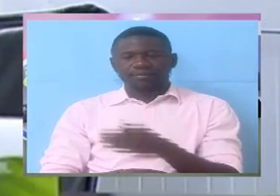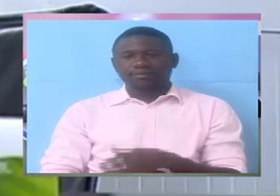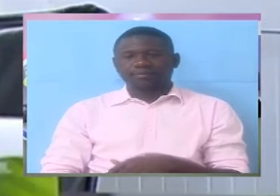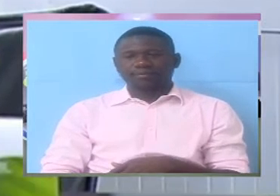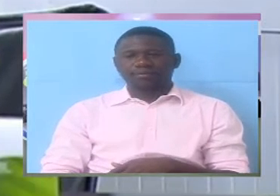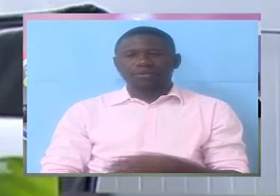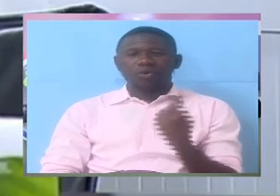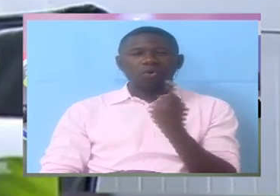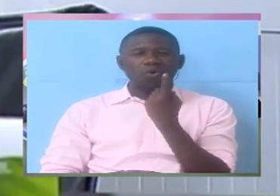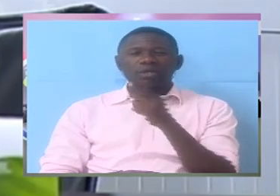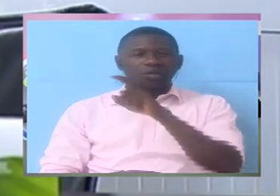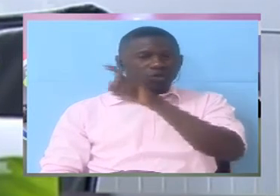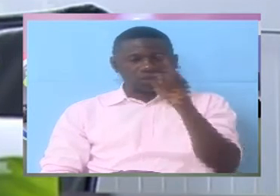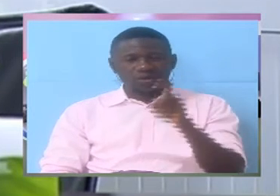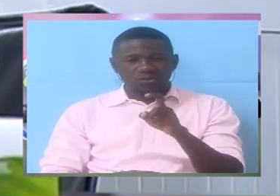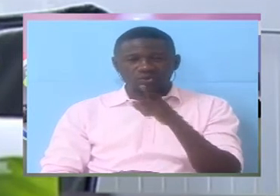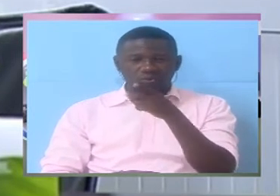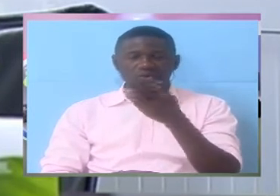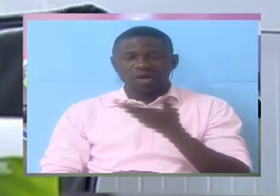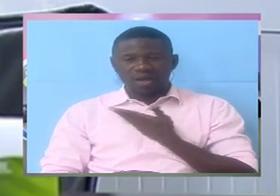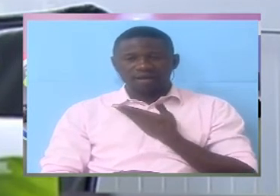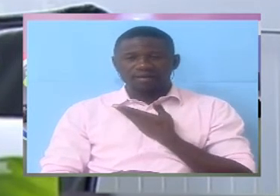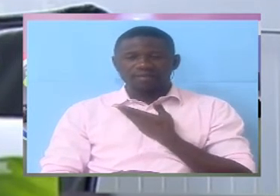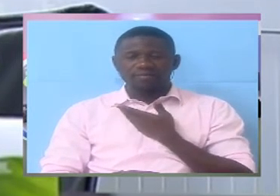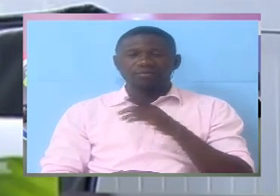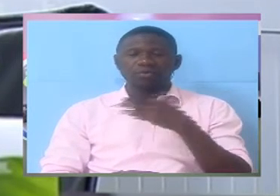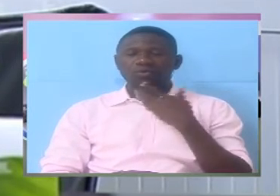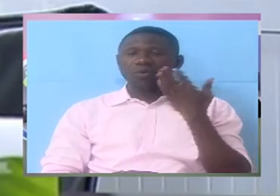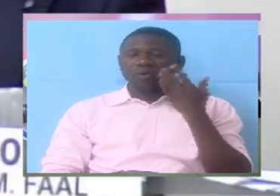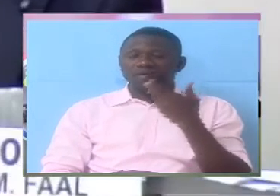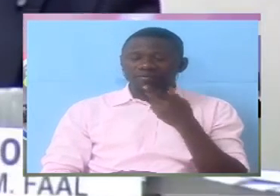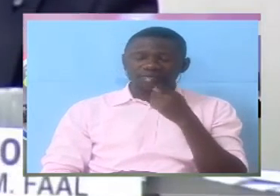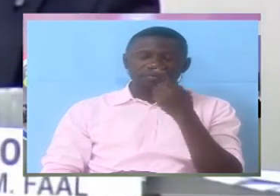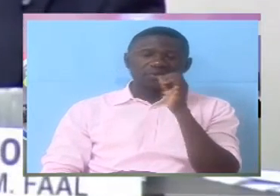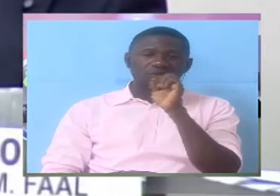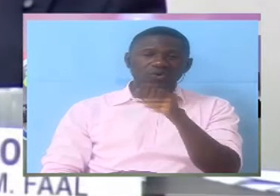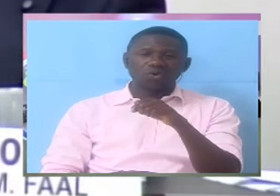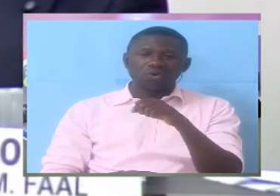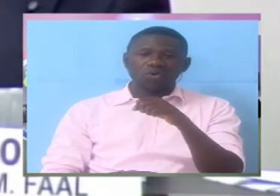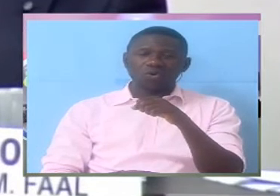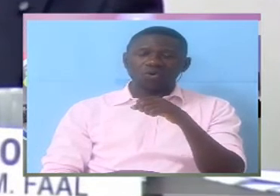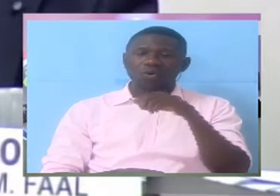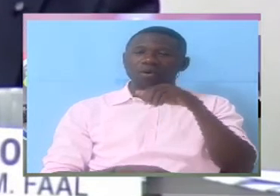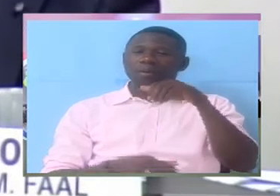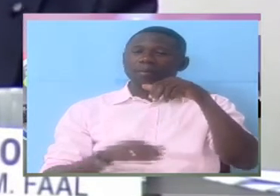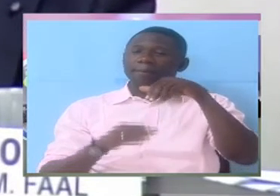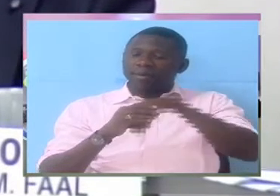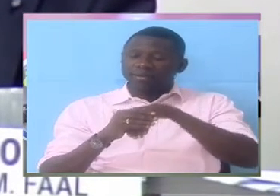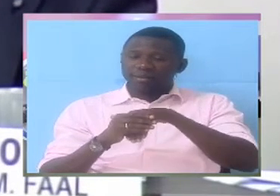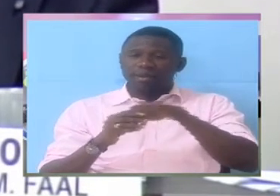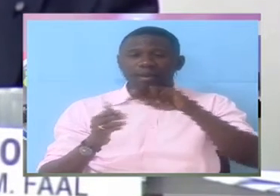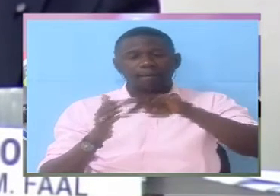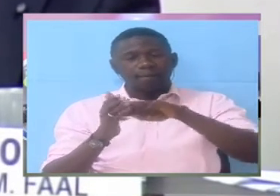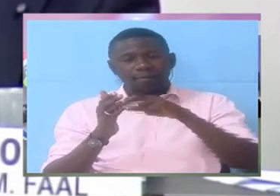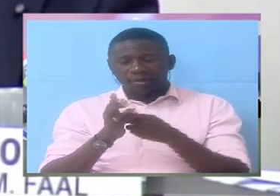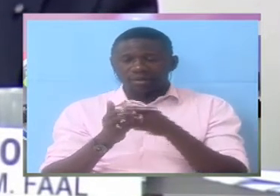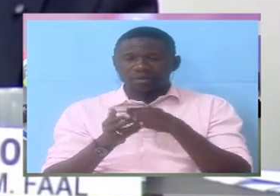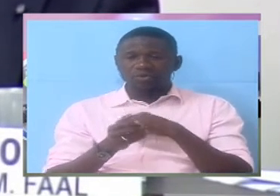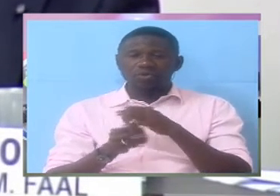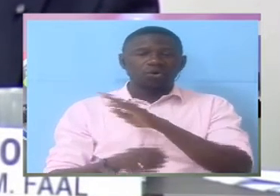The only question you had was whether your presence meant that you are also responsible.